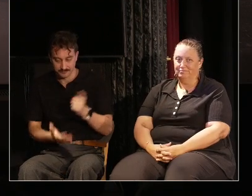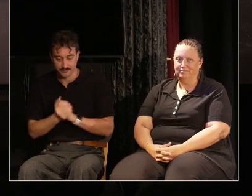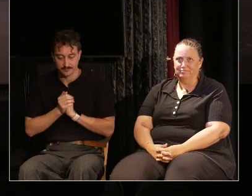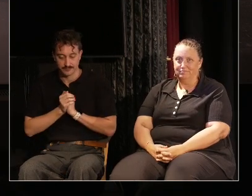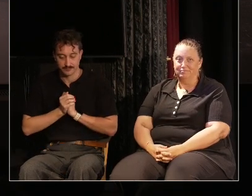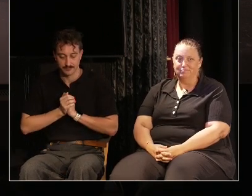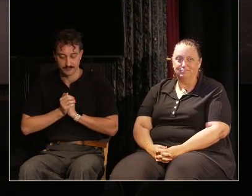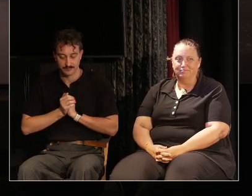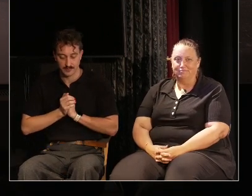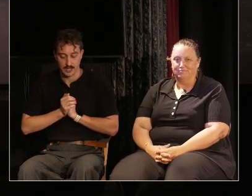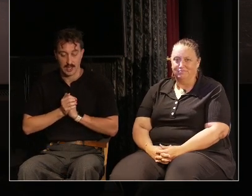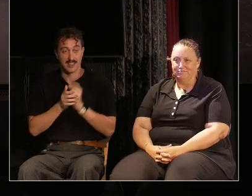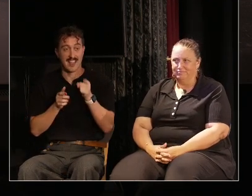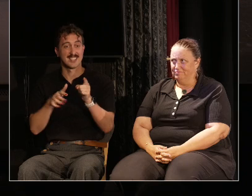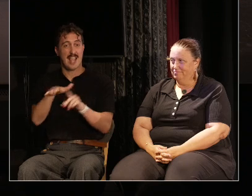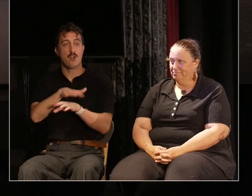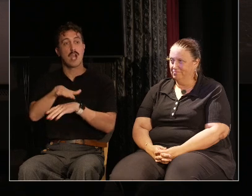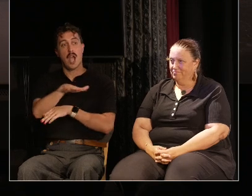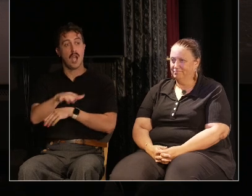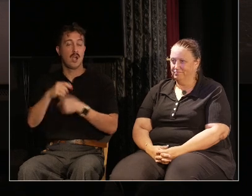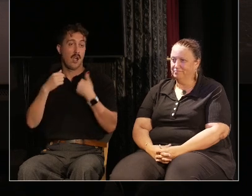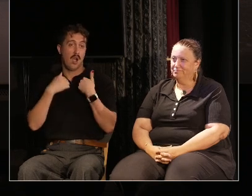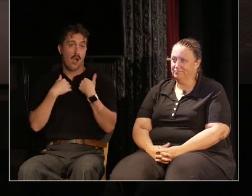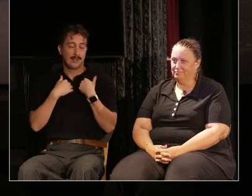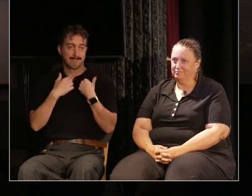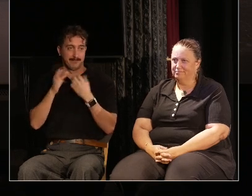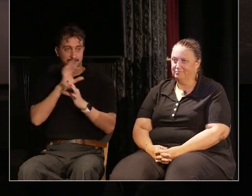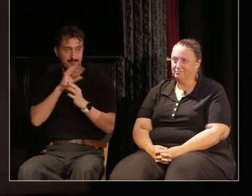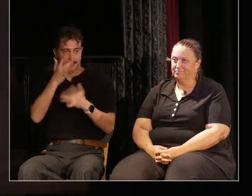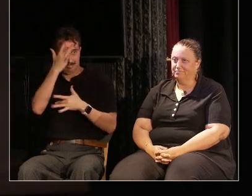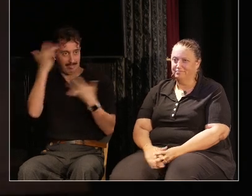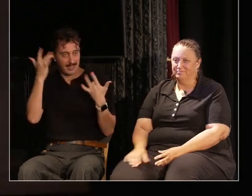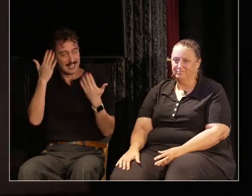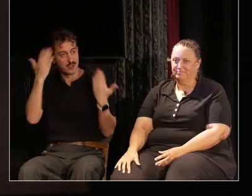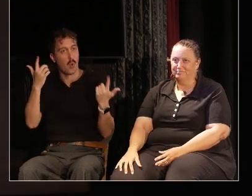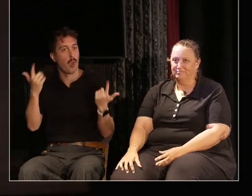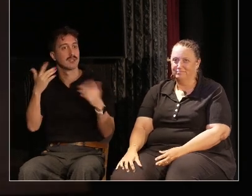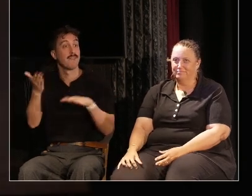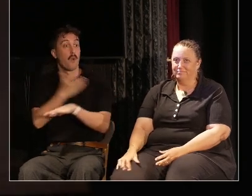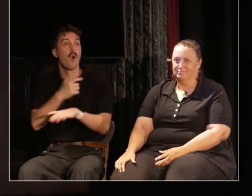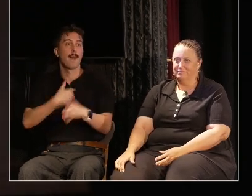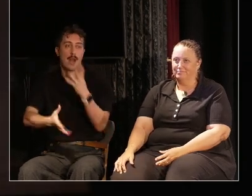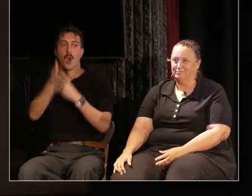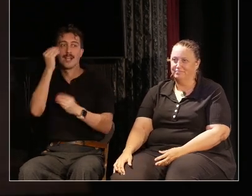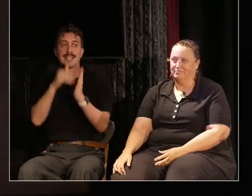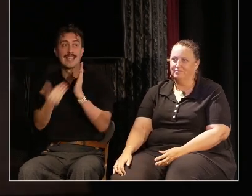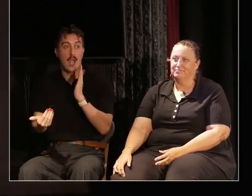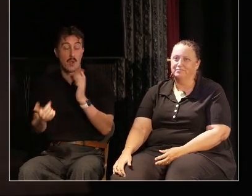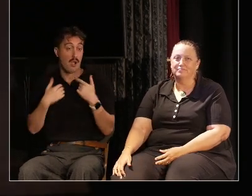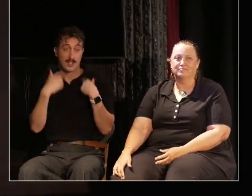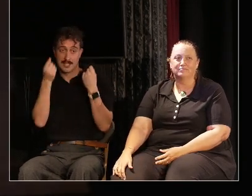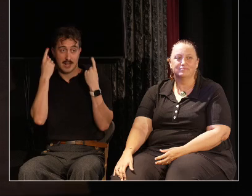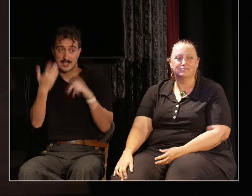it's an area I've been learning about. It's not an area I knew much about before, and even in this particular issue, I didn't understand